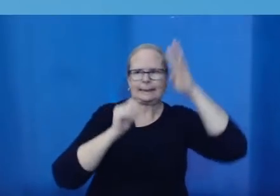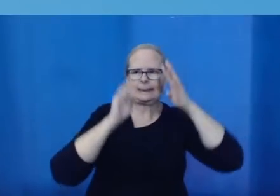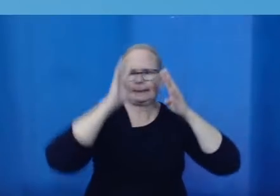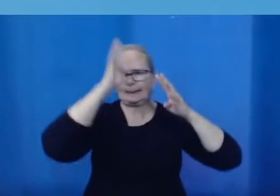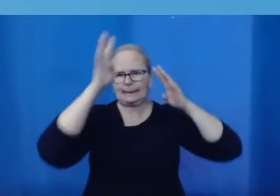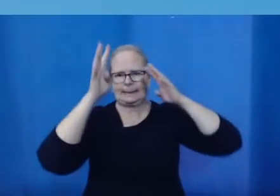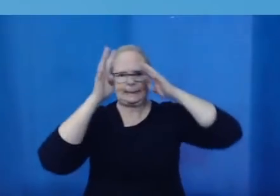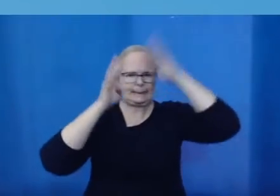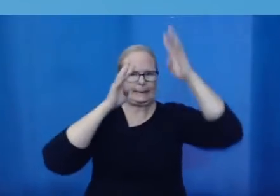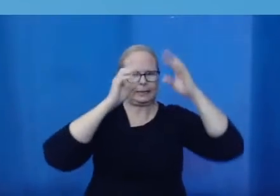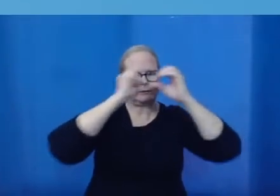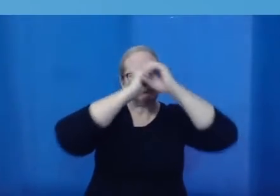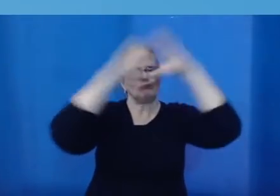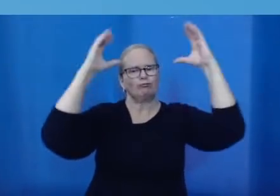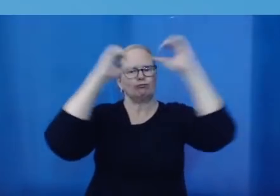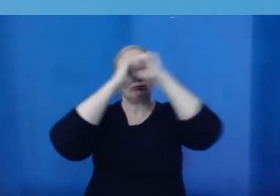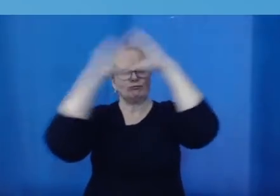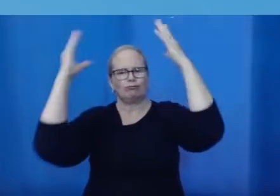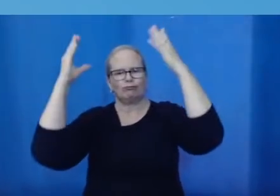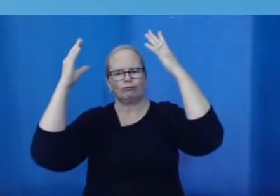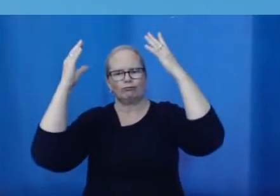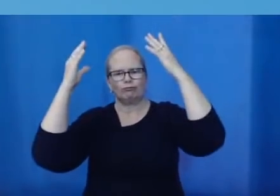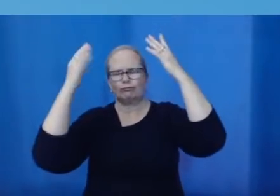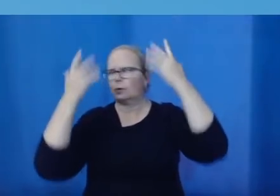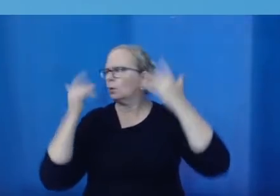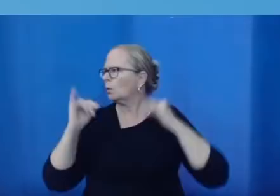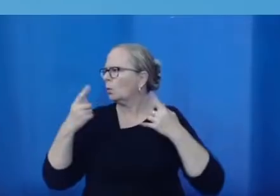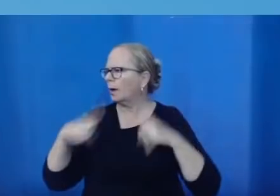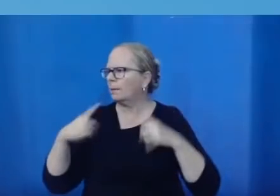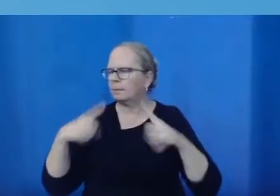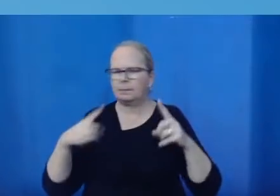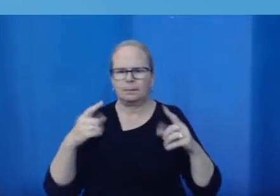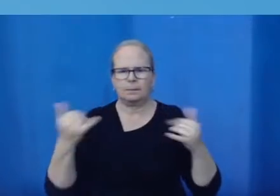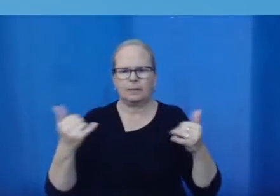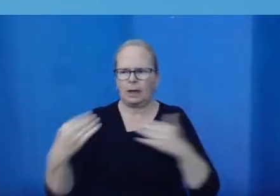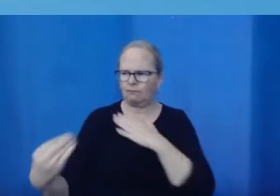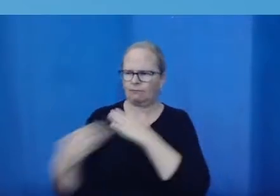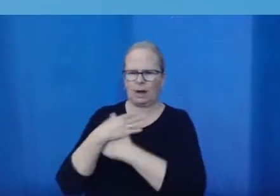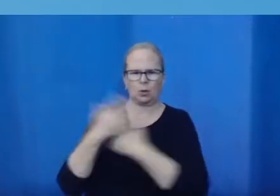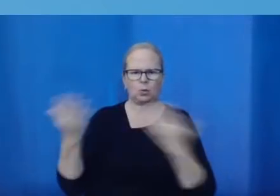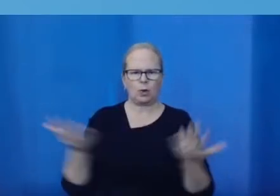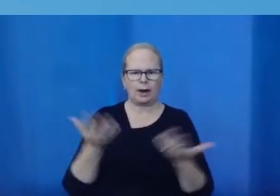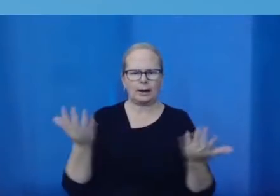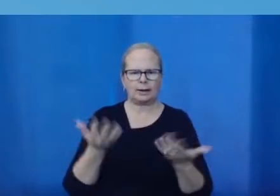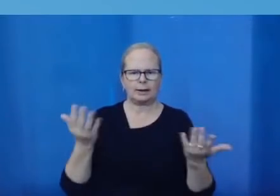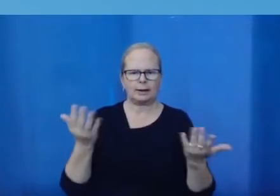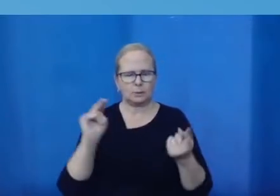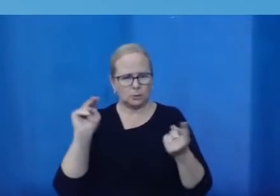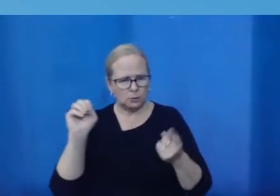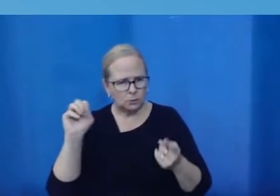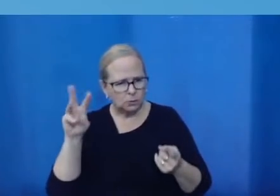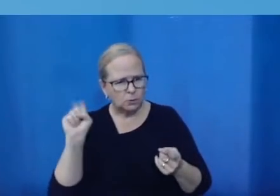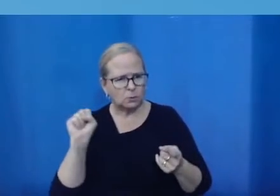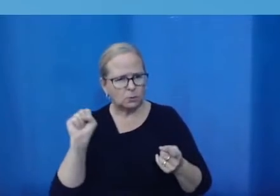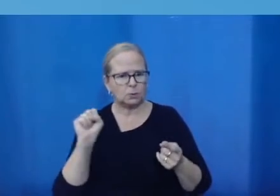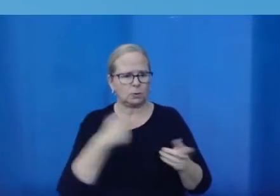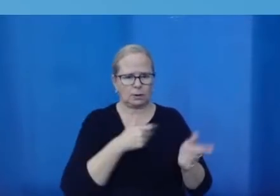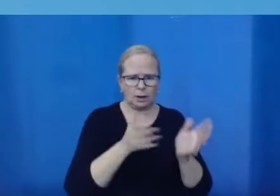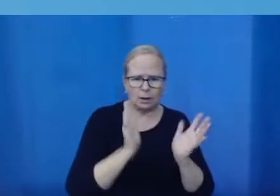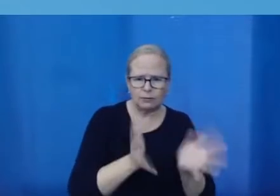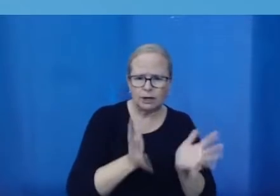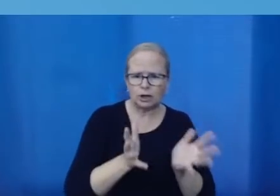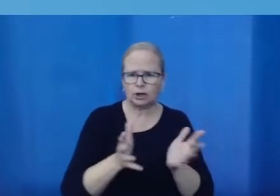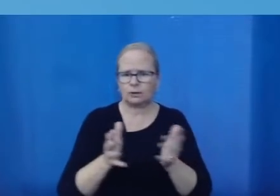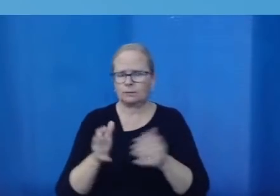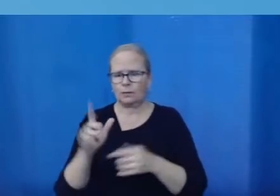and in the conversations, in all the lockdowns that they're having, increased fighting with family, and then the only lifelines that they have, school and sports